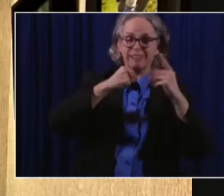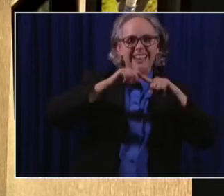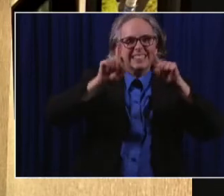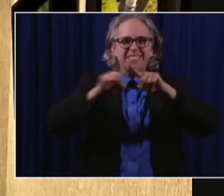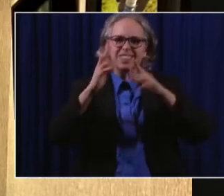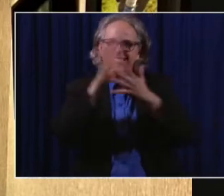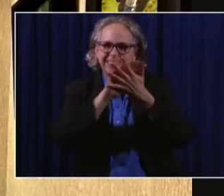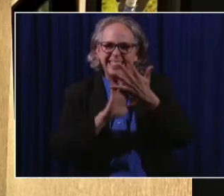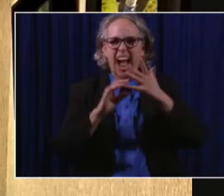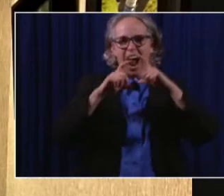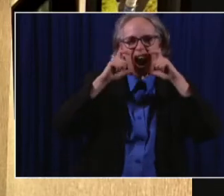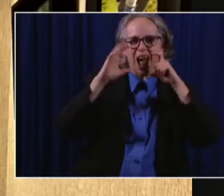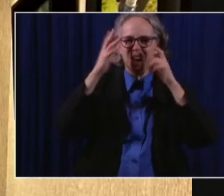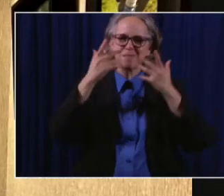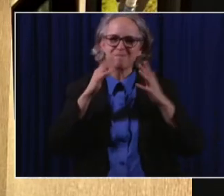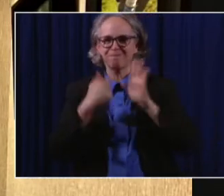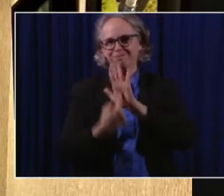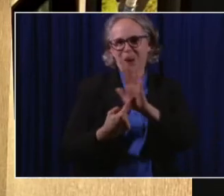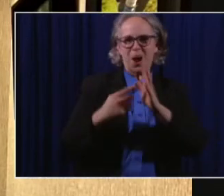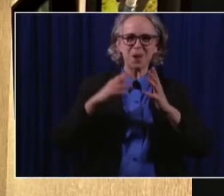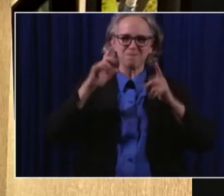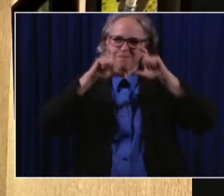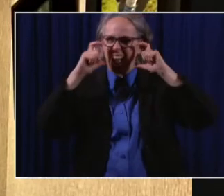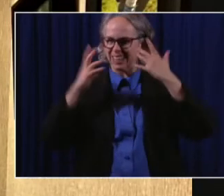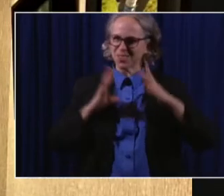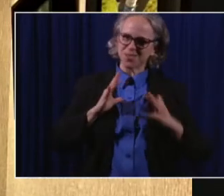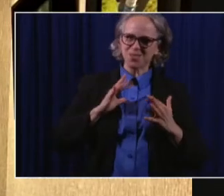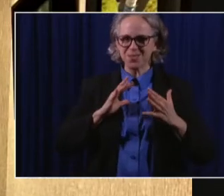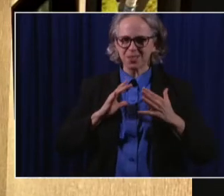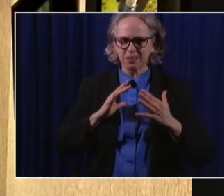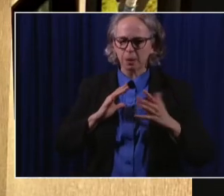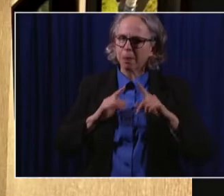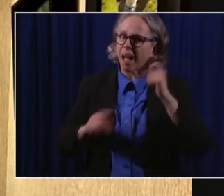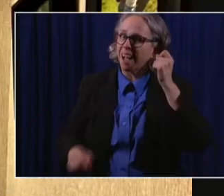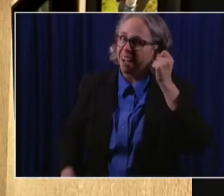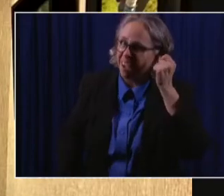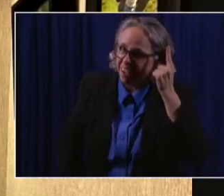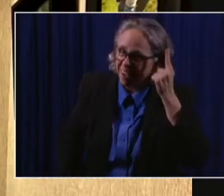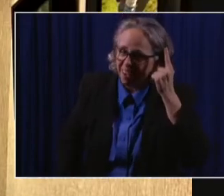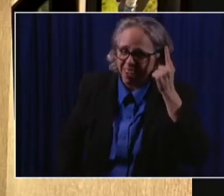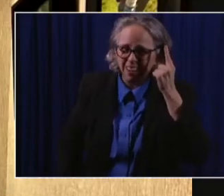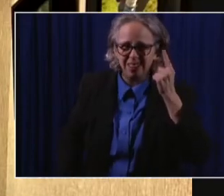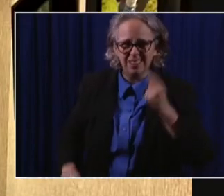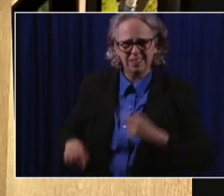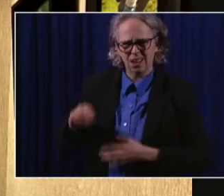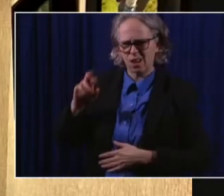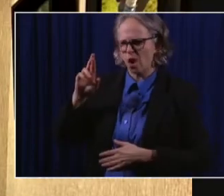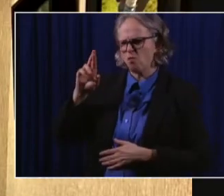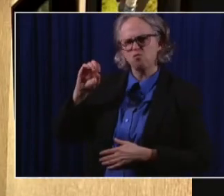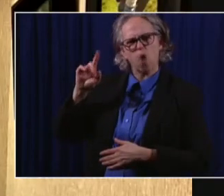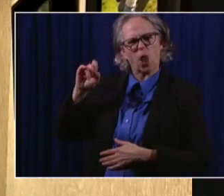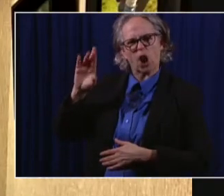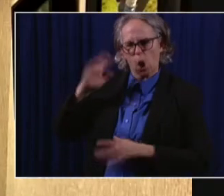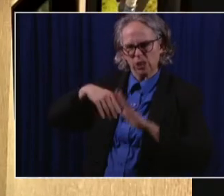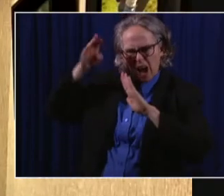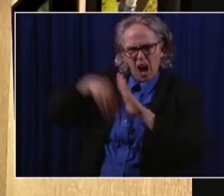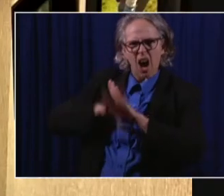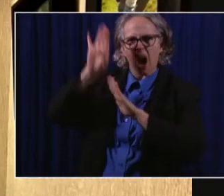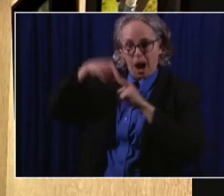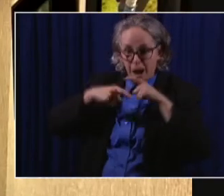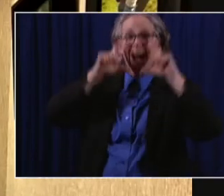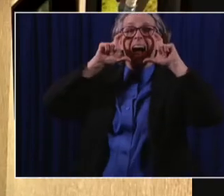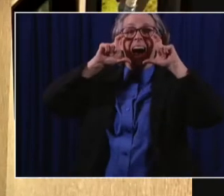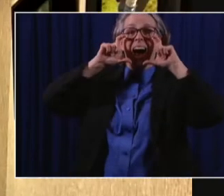we can do this. But what we've seen is this roller coaster of, all right, haven't, heard anyone in a